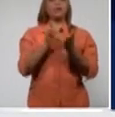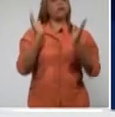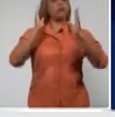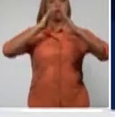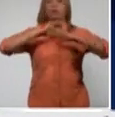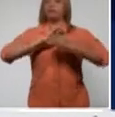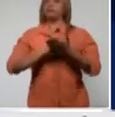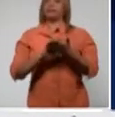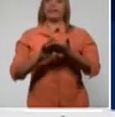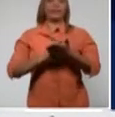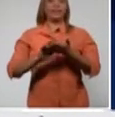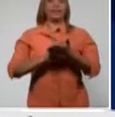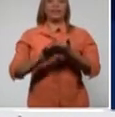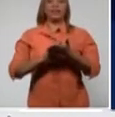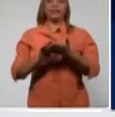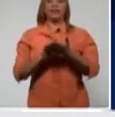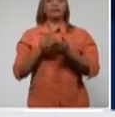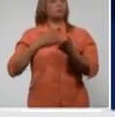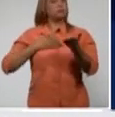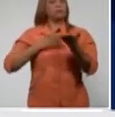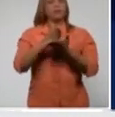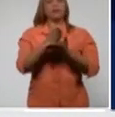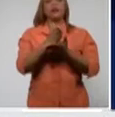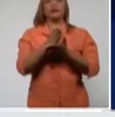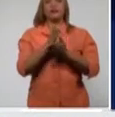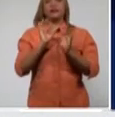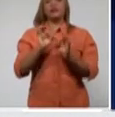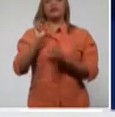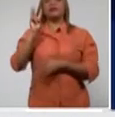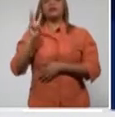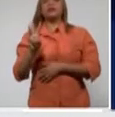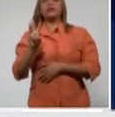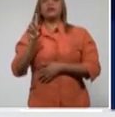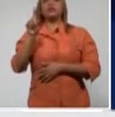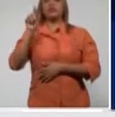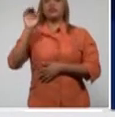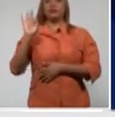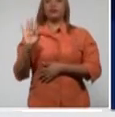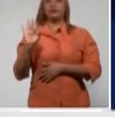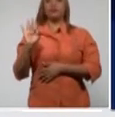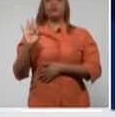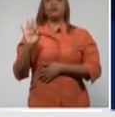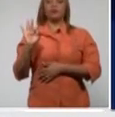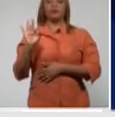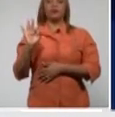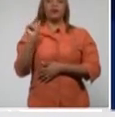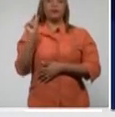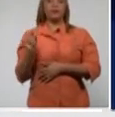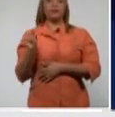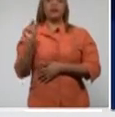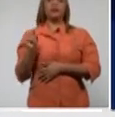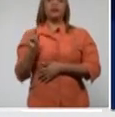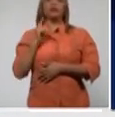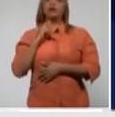Cuba to 204, or 6.2% of all confirmed